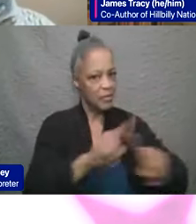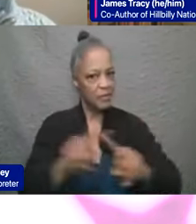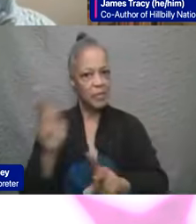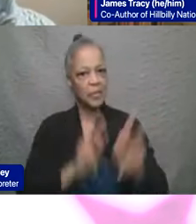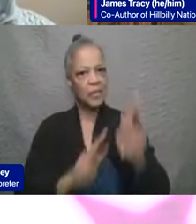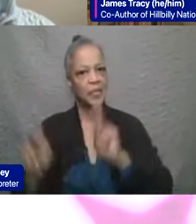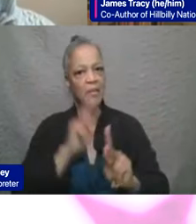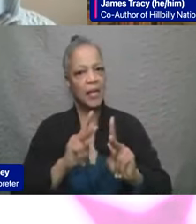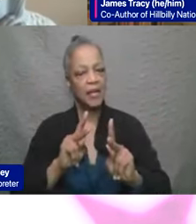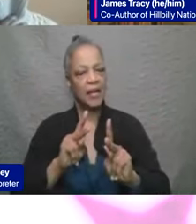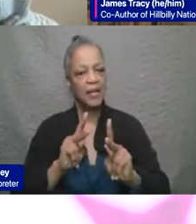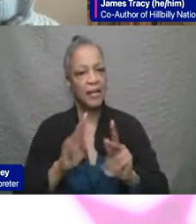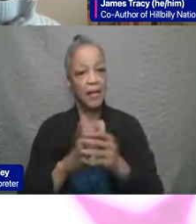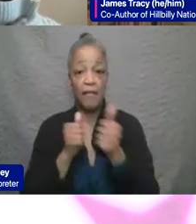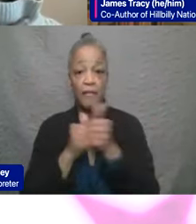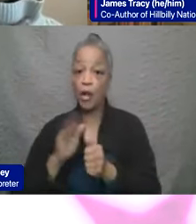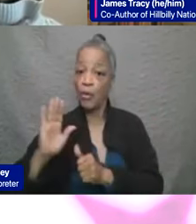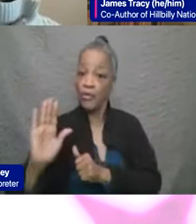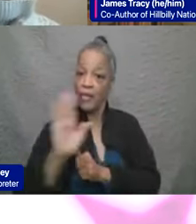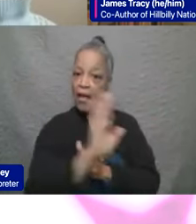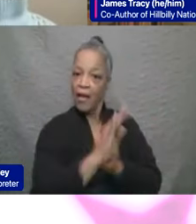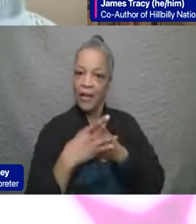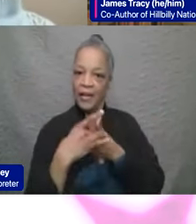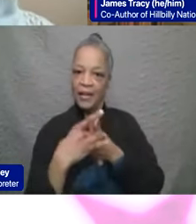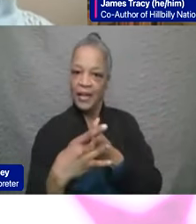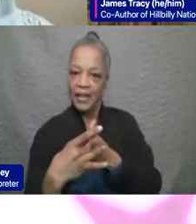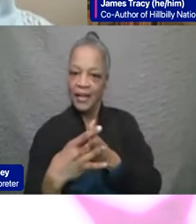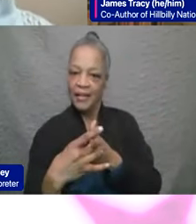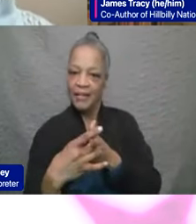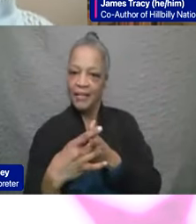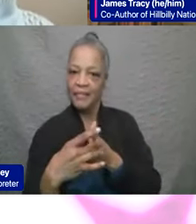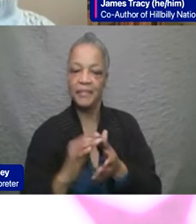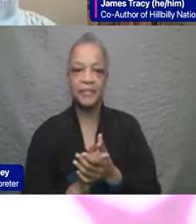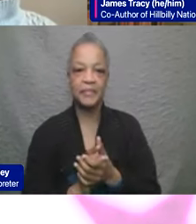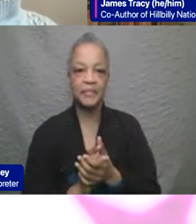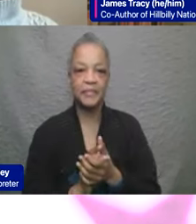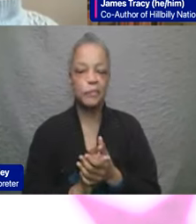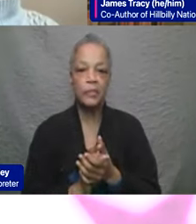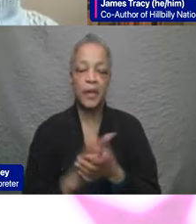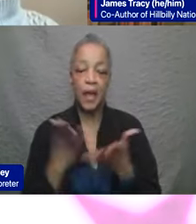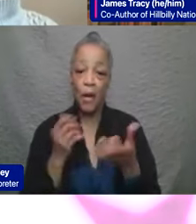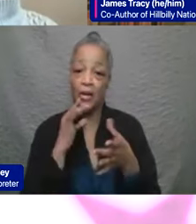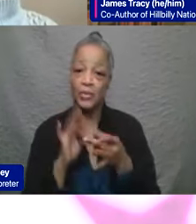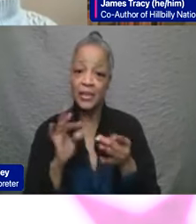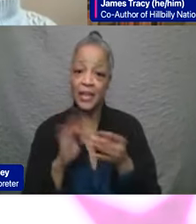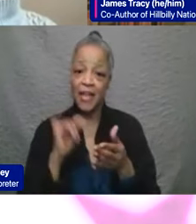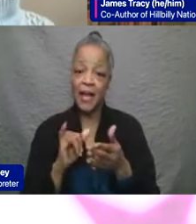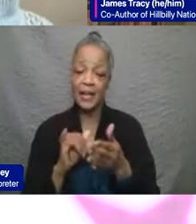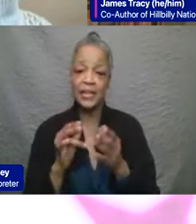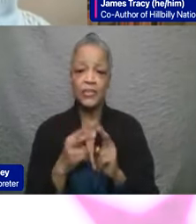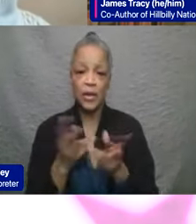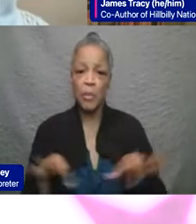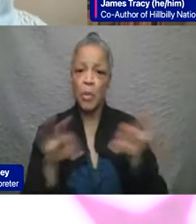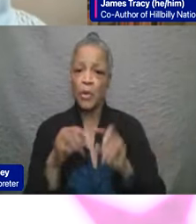and following their lead. So I wanted to say that because it's so important to me